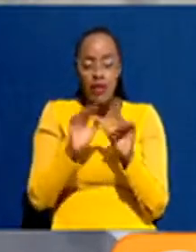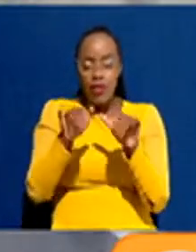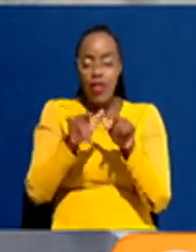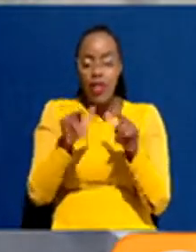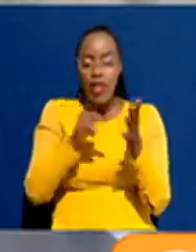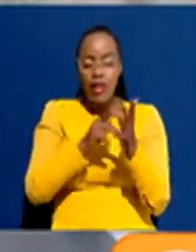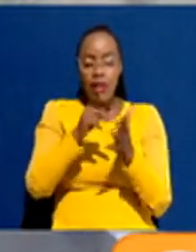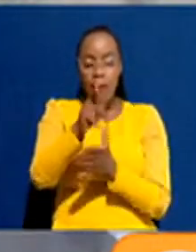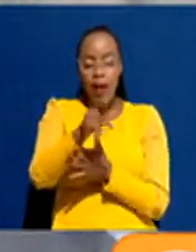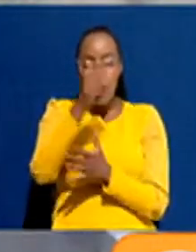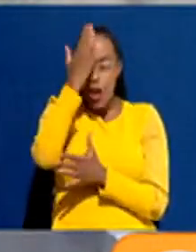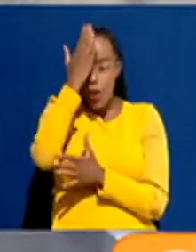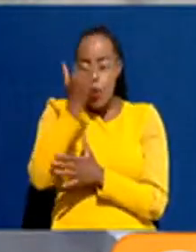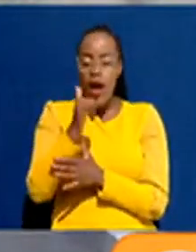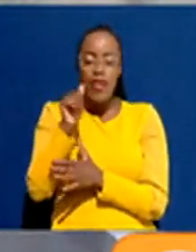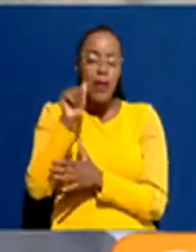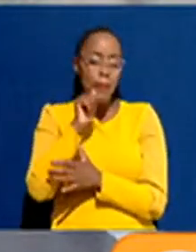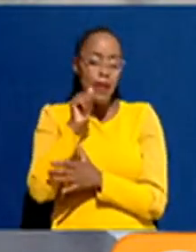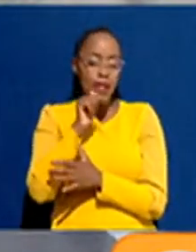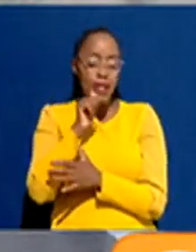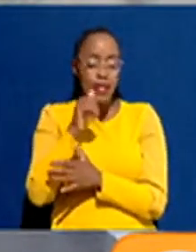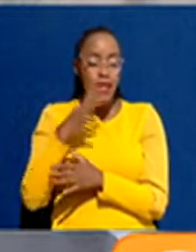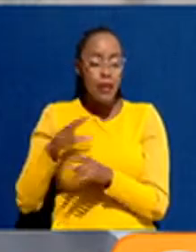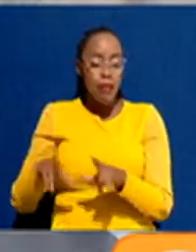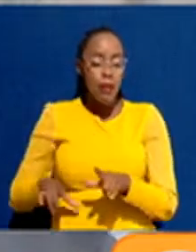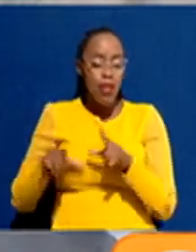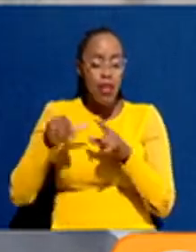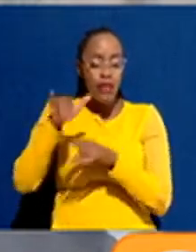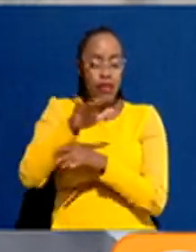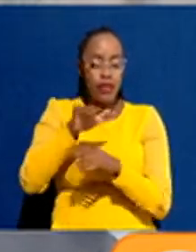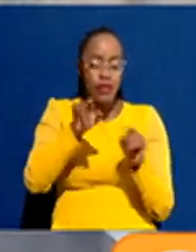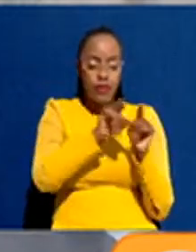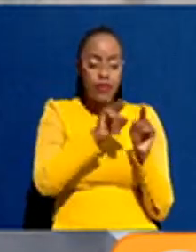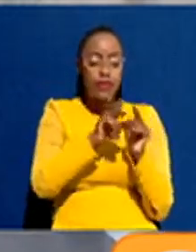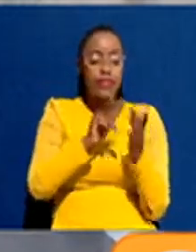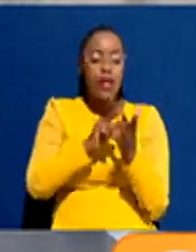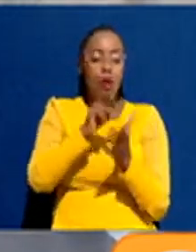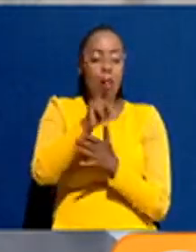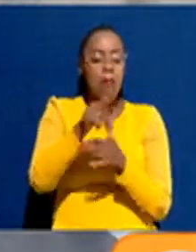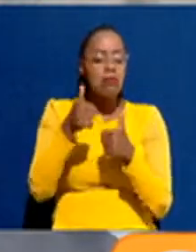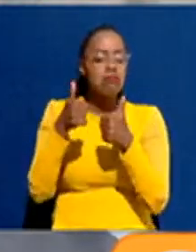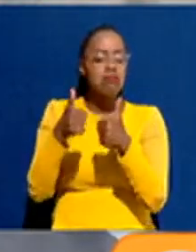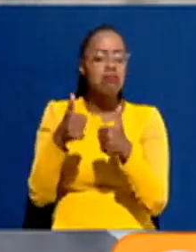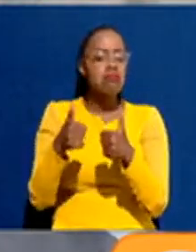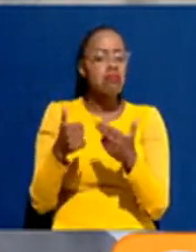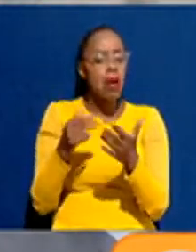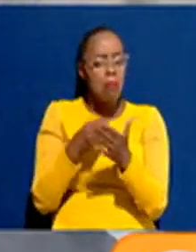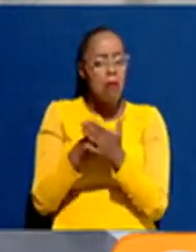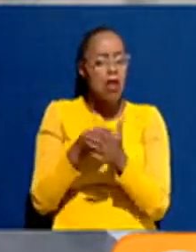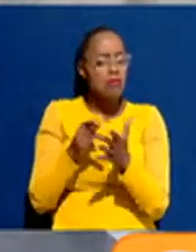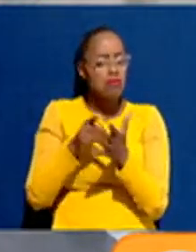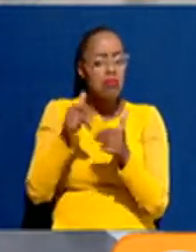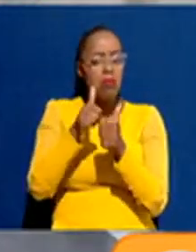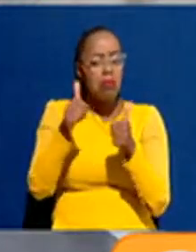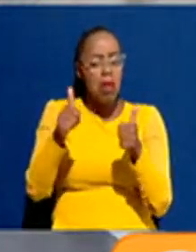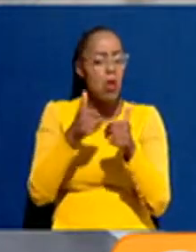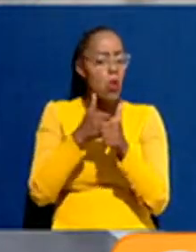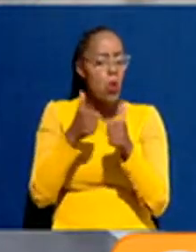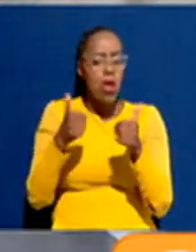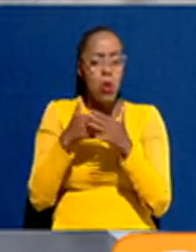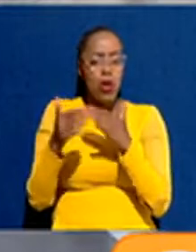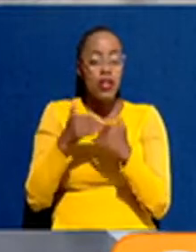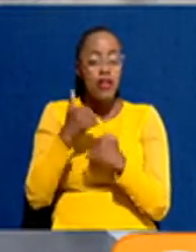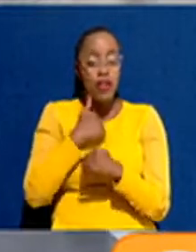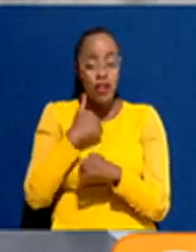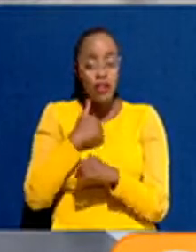acquisition, because the British, the settlers, they were compensated properly for whatever they had.